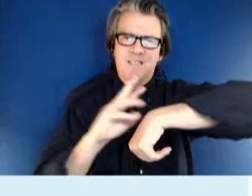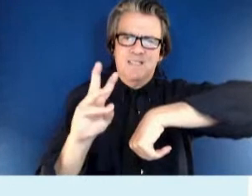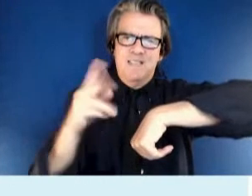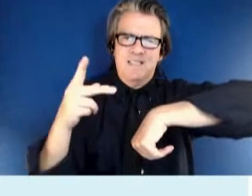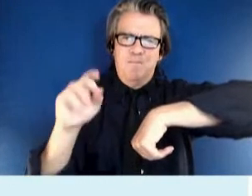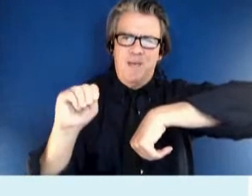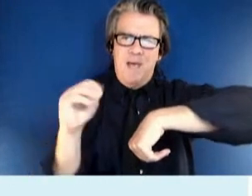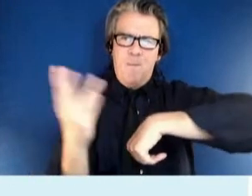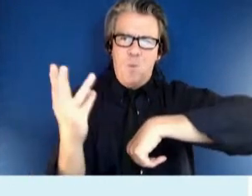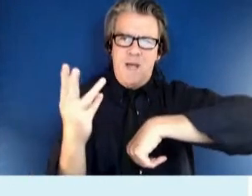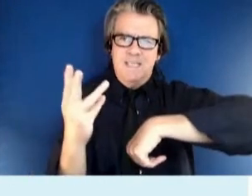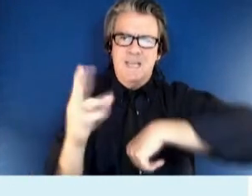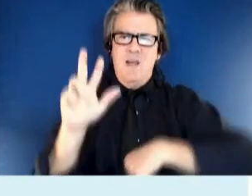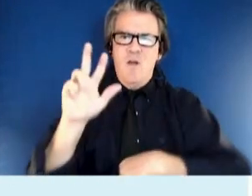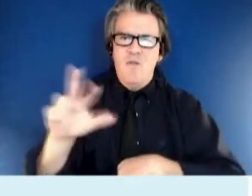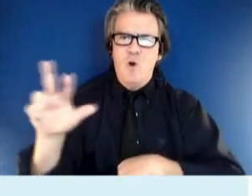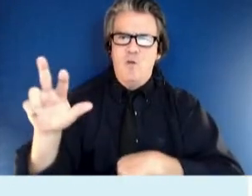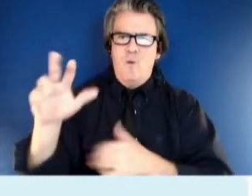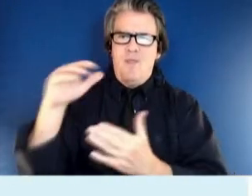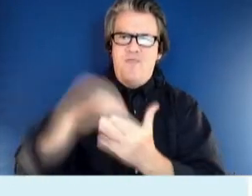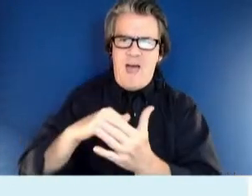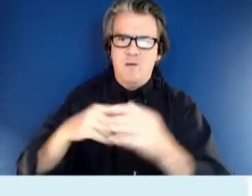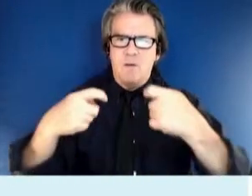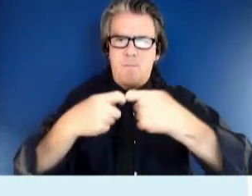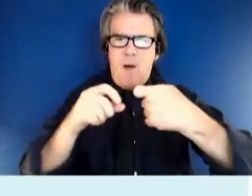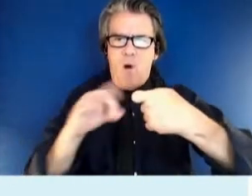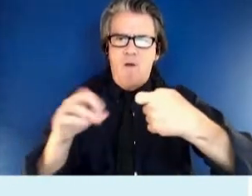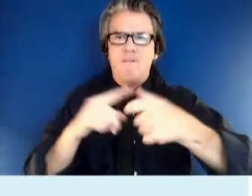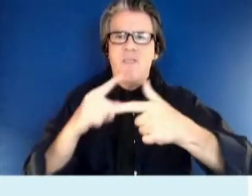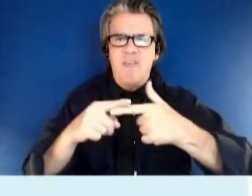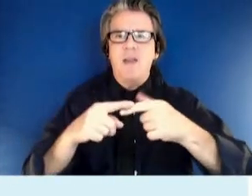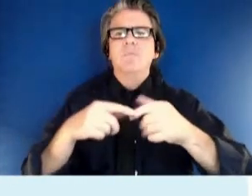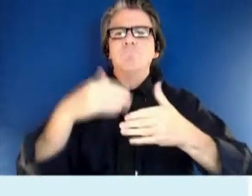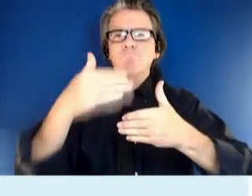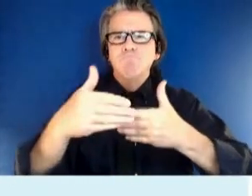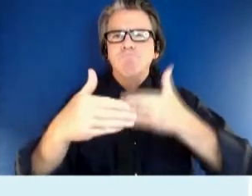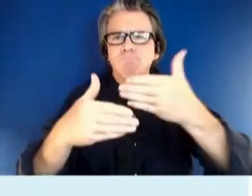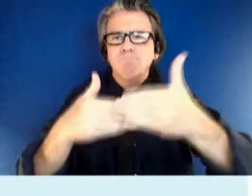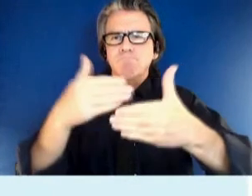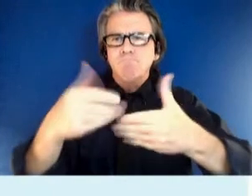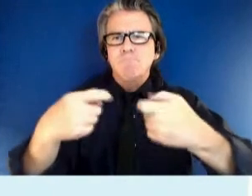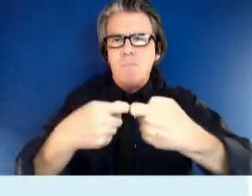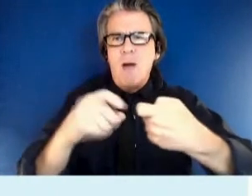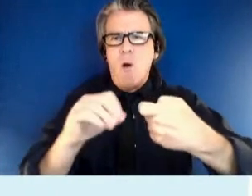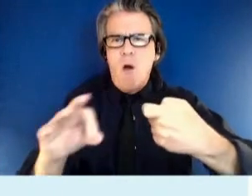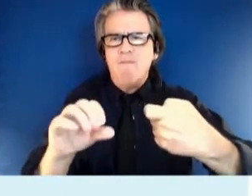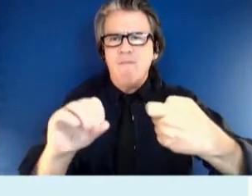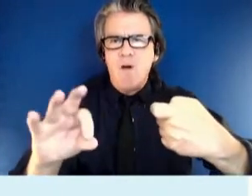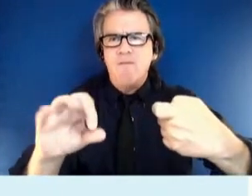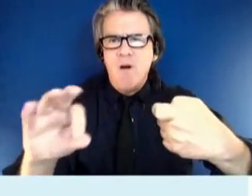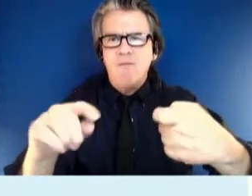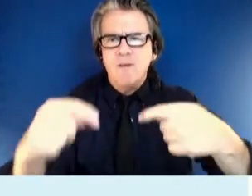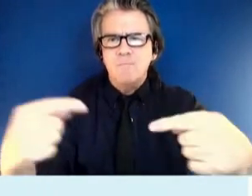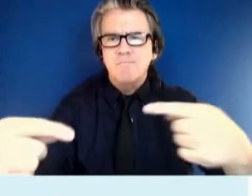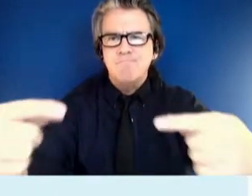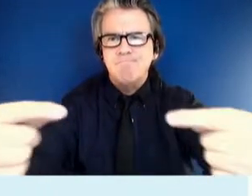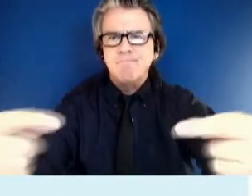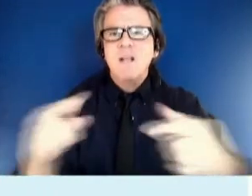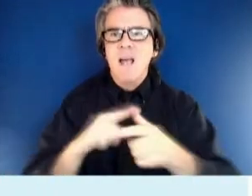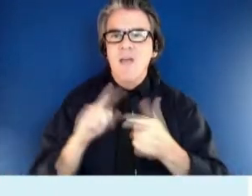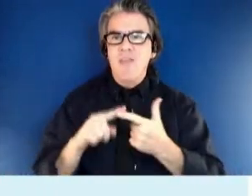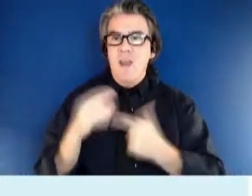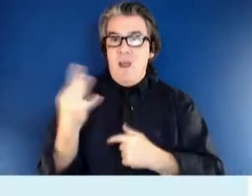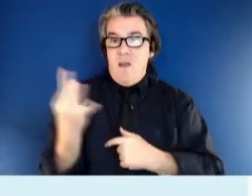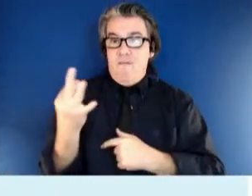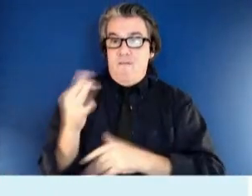33,000 customers, and then it will proceed in stages. At this time, we expect to have power restored to nearly all customers by